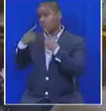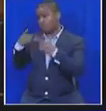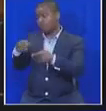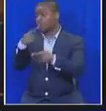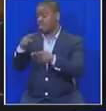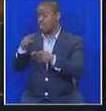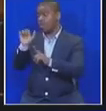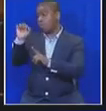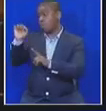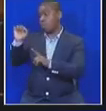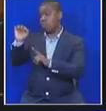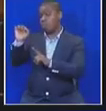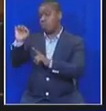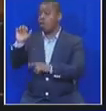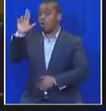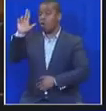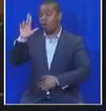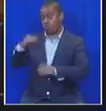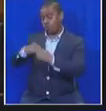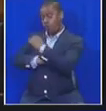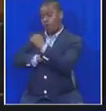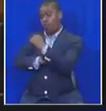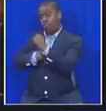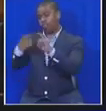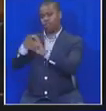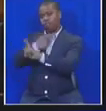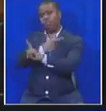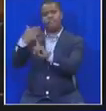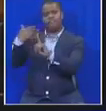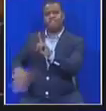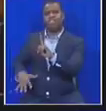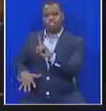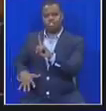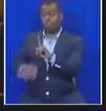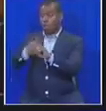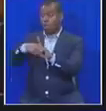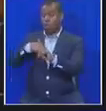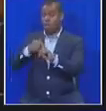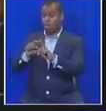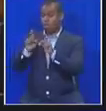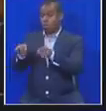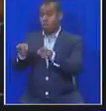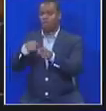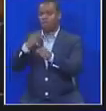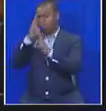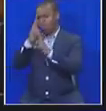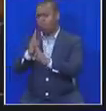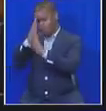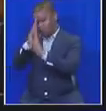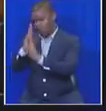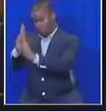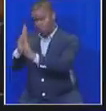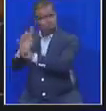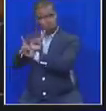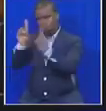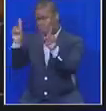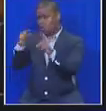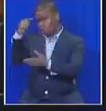of office. We insist that Honourable Madisha, he is not honourable, he is not